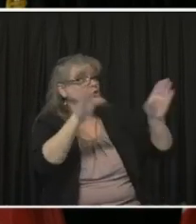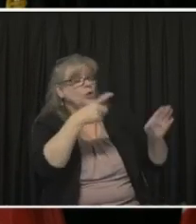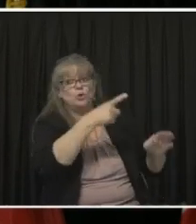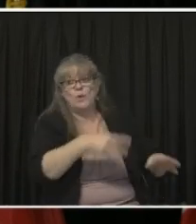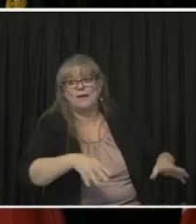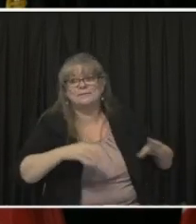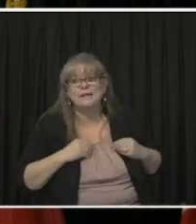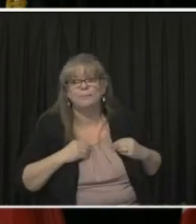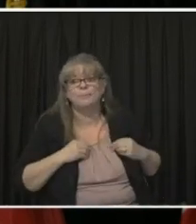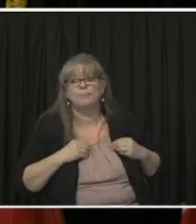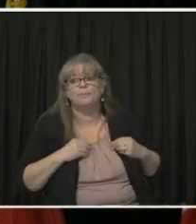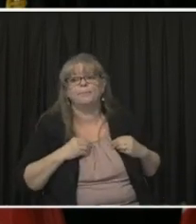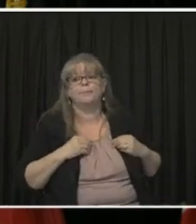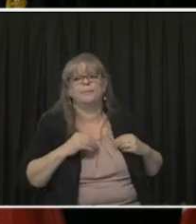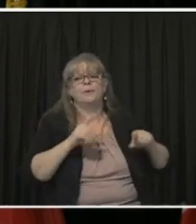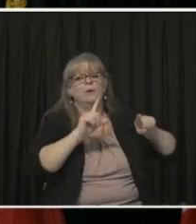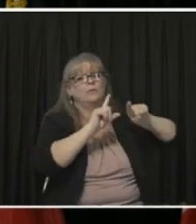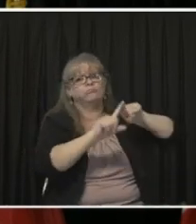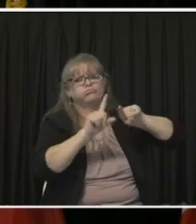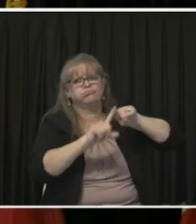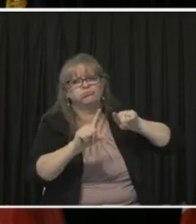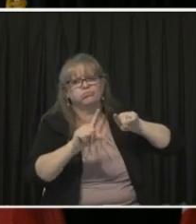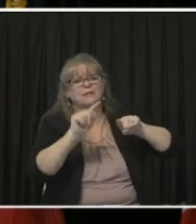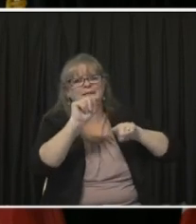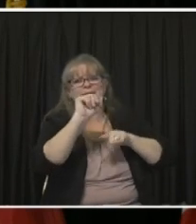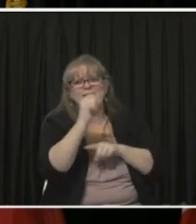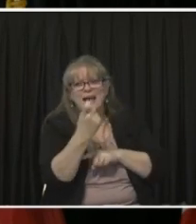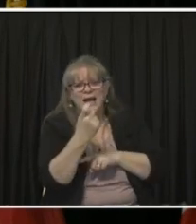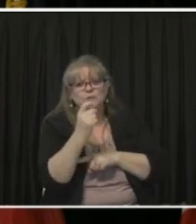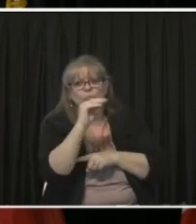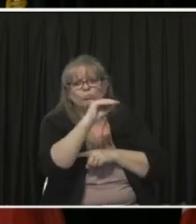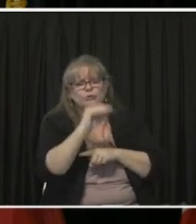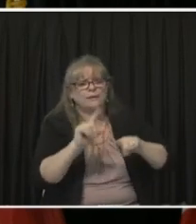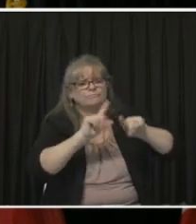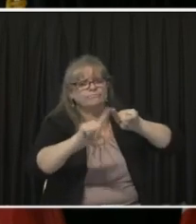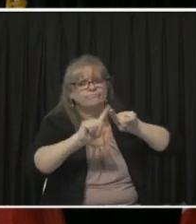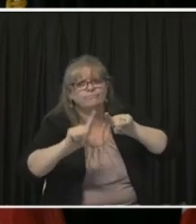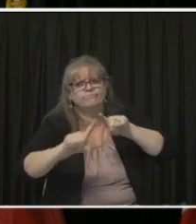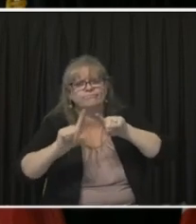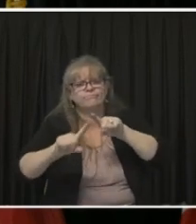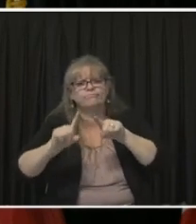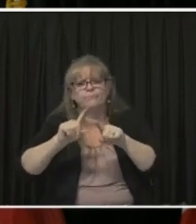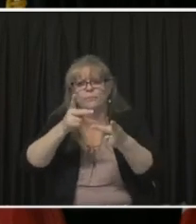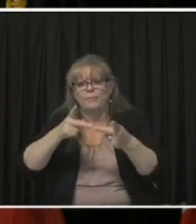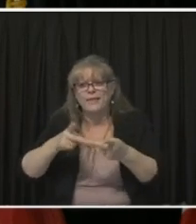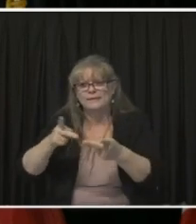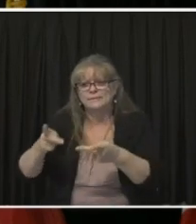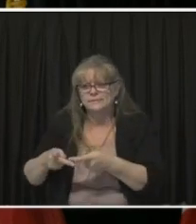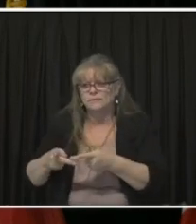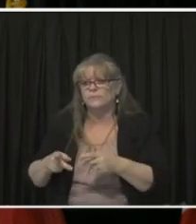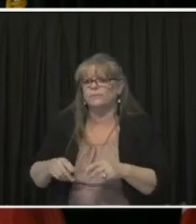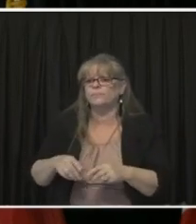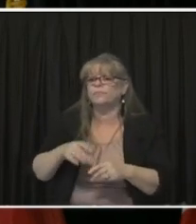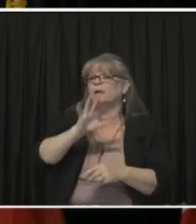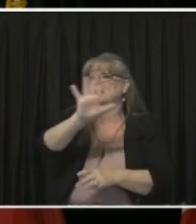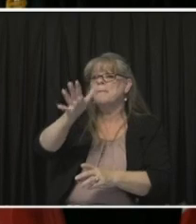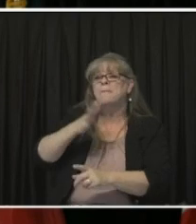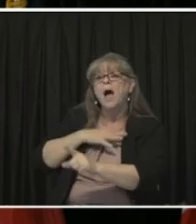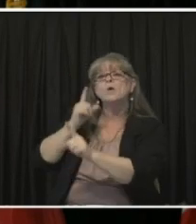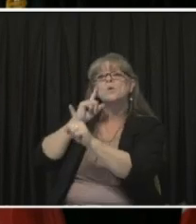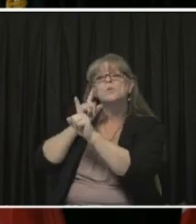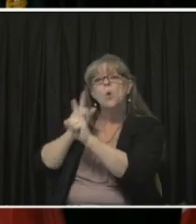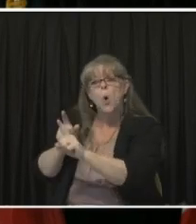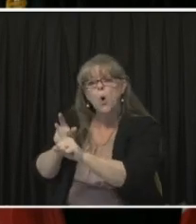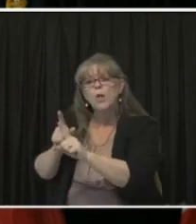Well, my focus has been reducing the state income tax from 4.63%. This year, we reduced it to 4.5%